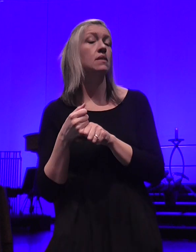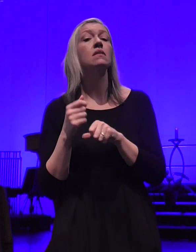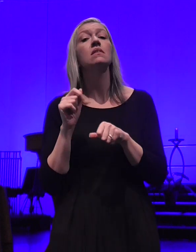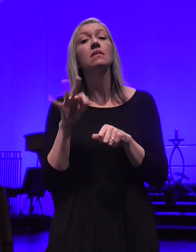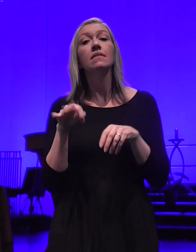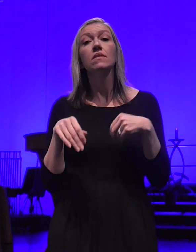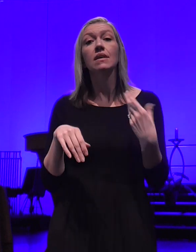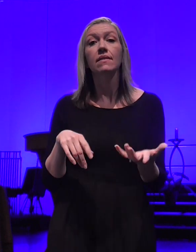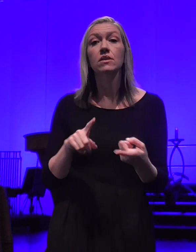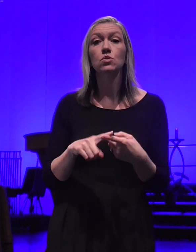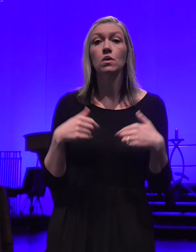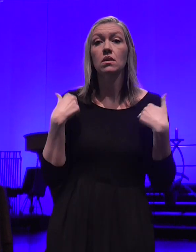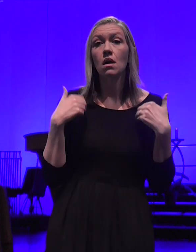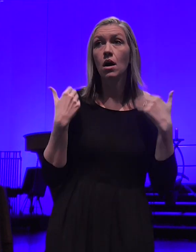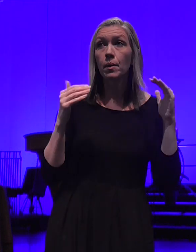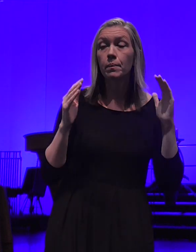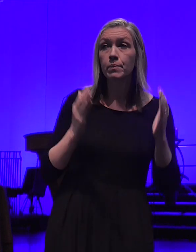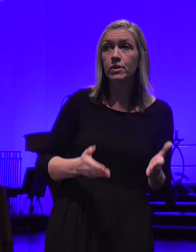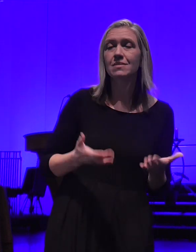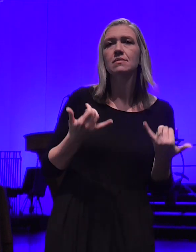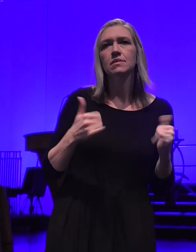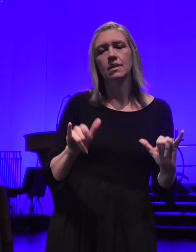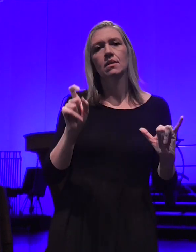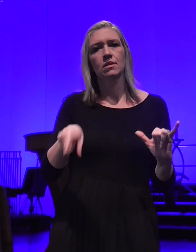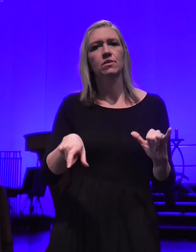still need to buy the PlayStation game.